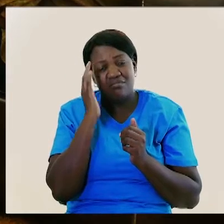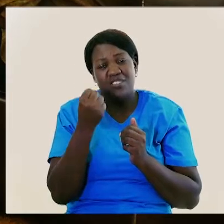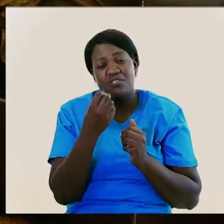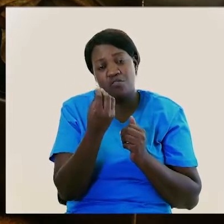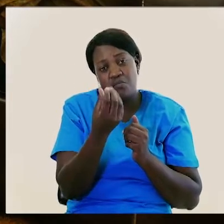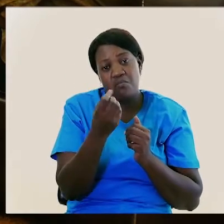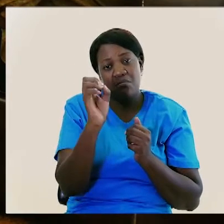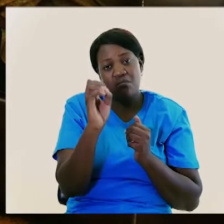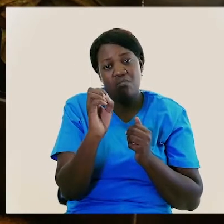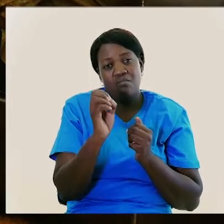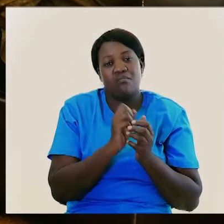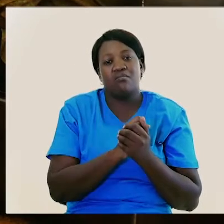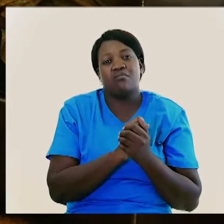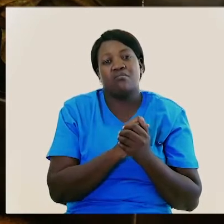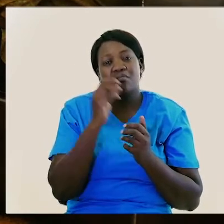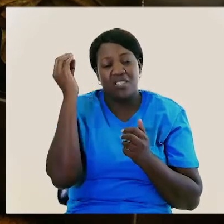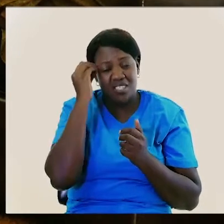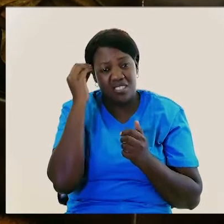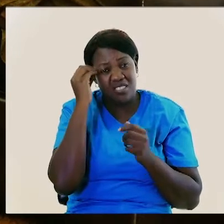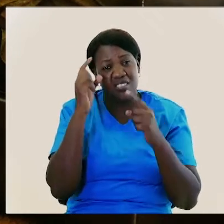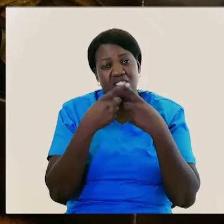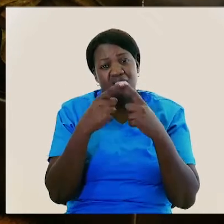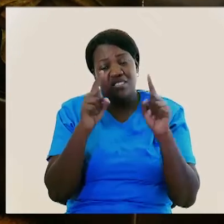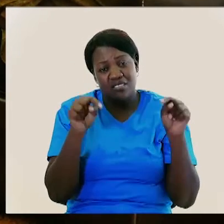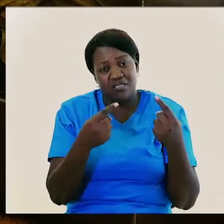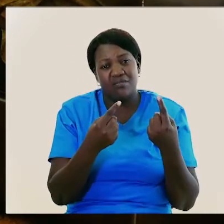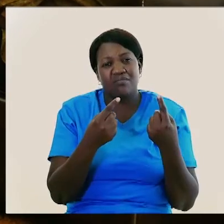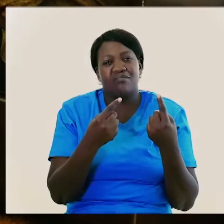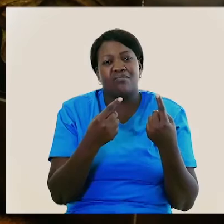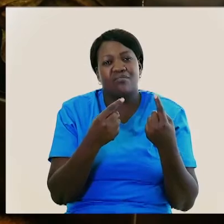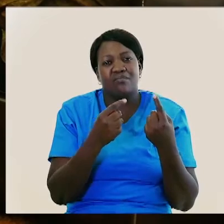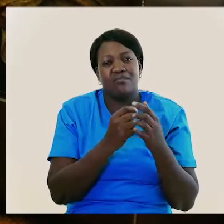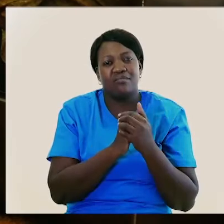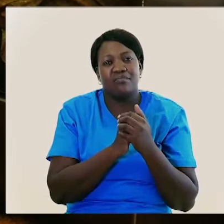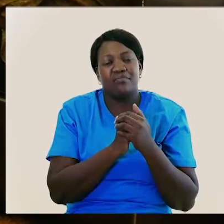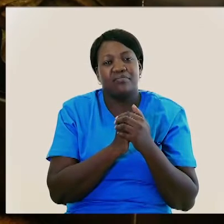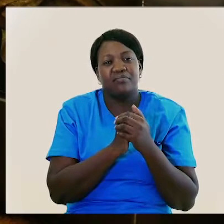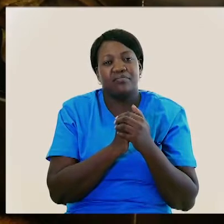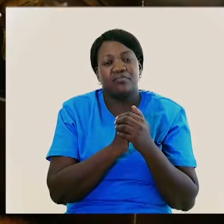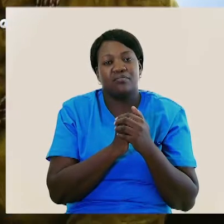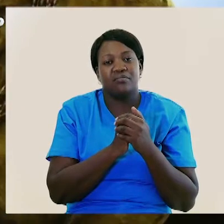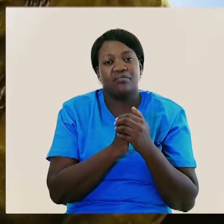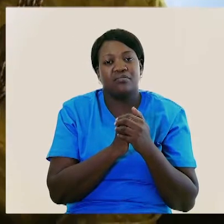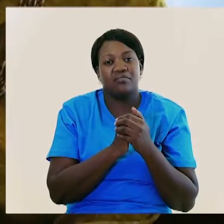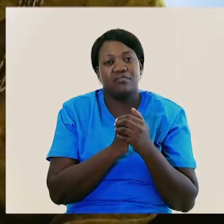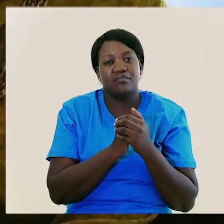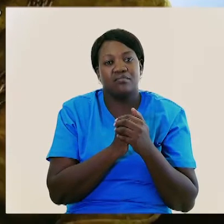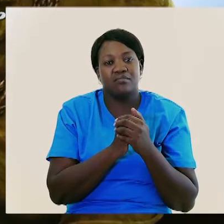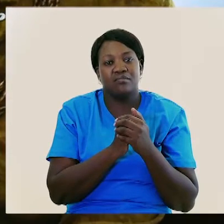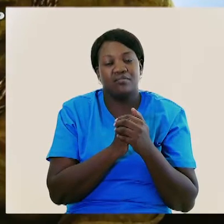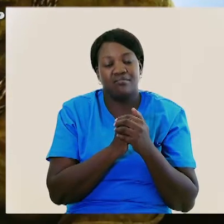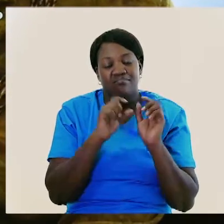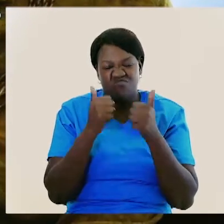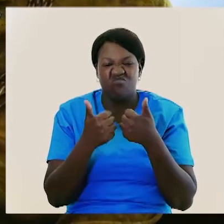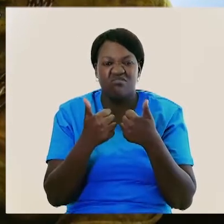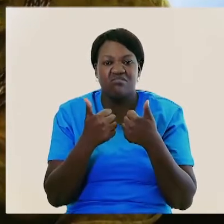money, I know you got angry with me just like I did when Patrick asked me for a lollipop. It's fine, my